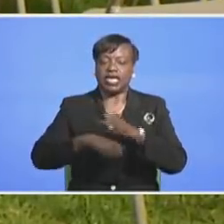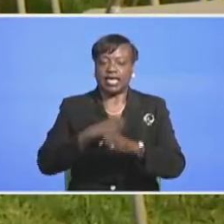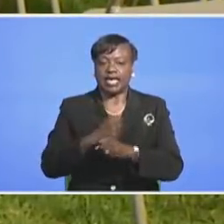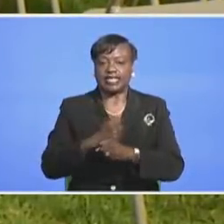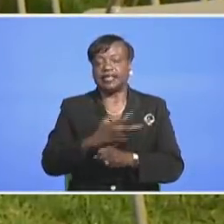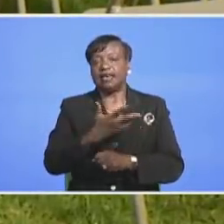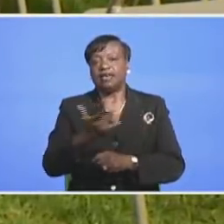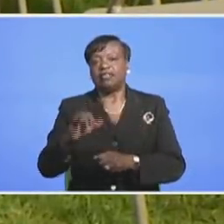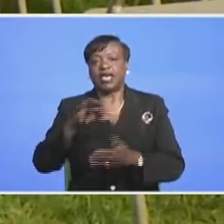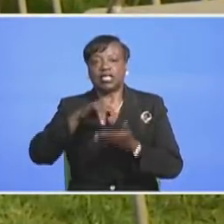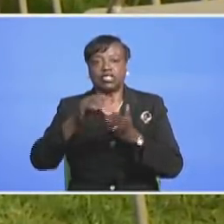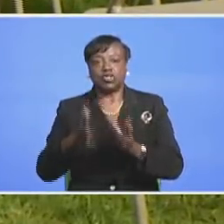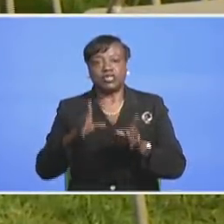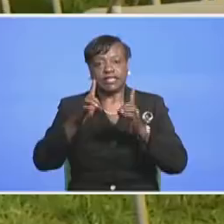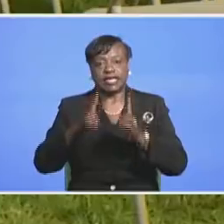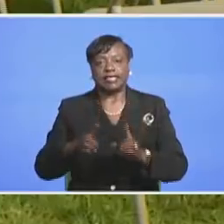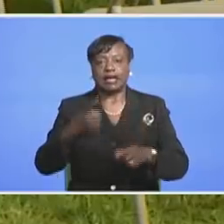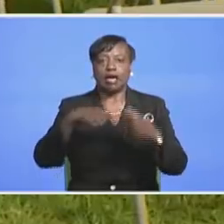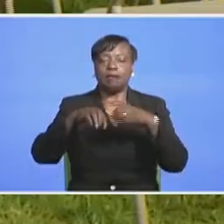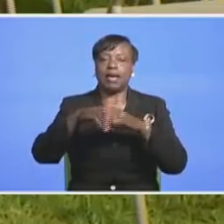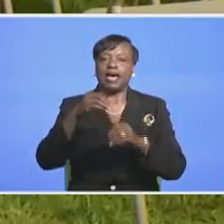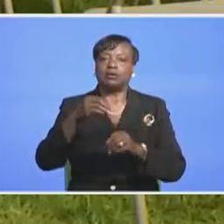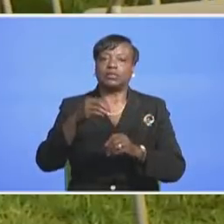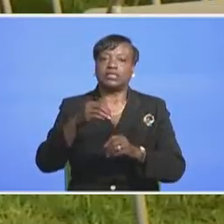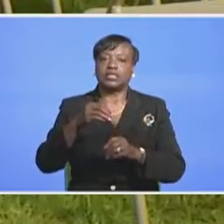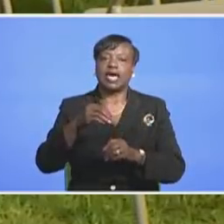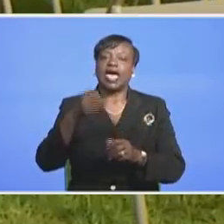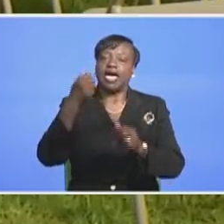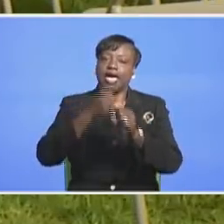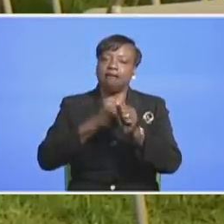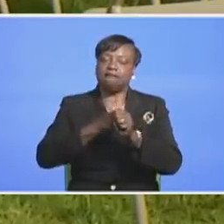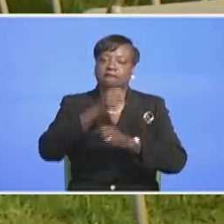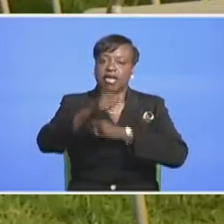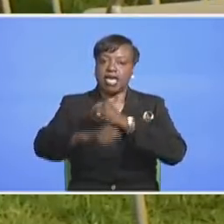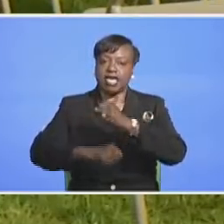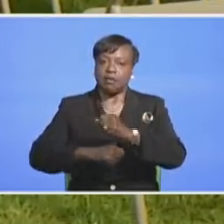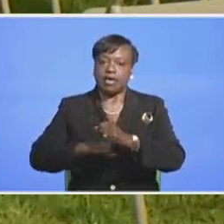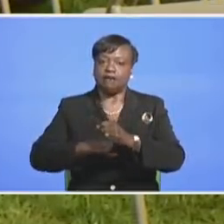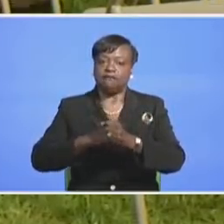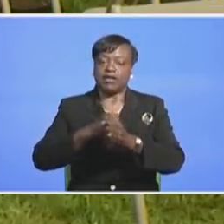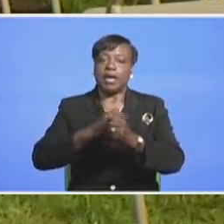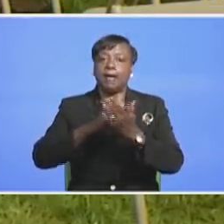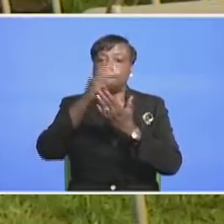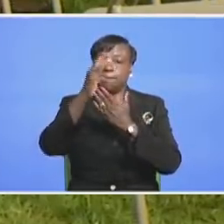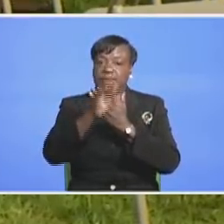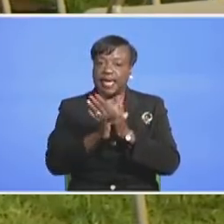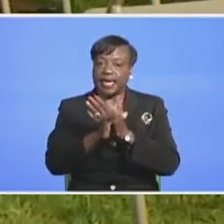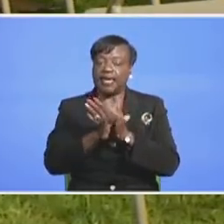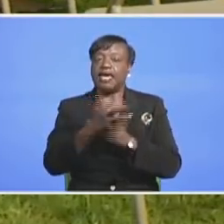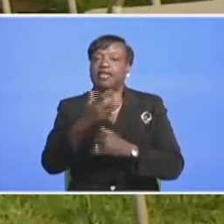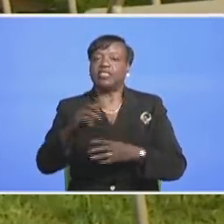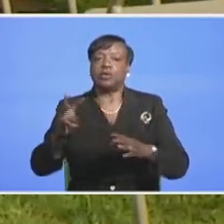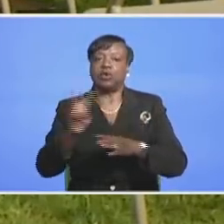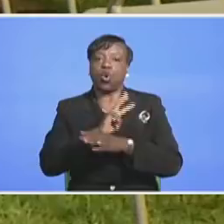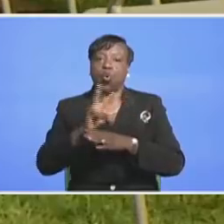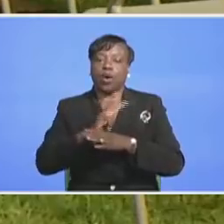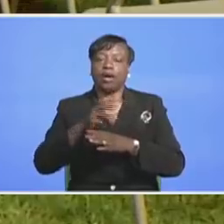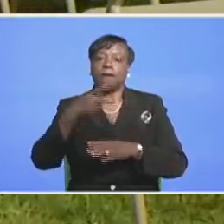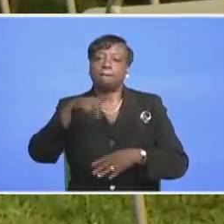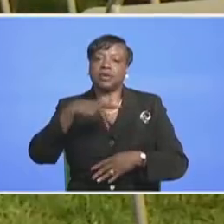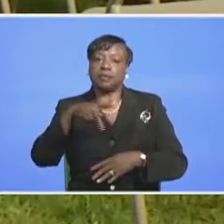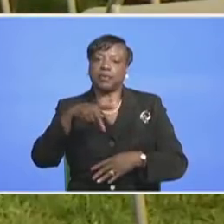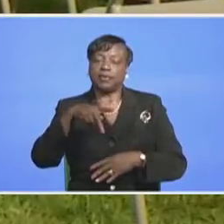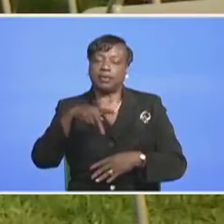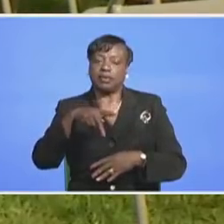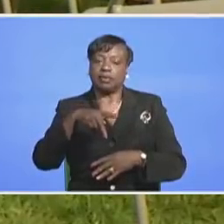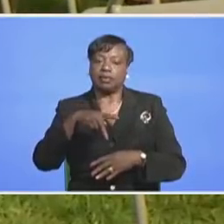to come out to this event. Every May, they would wear purple, and they would, donate to the cause.